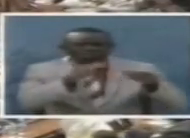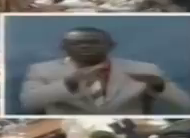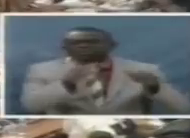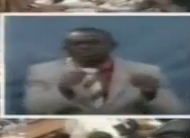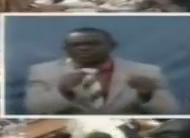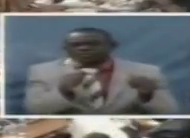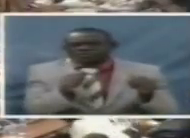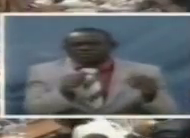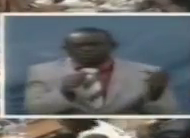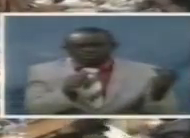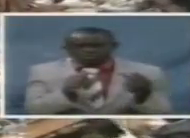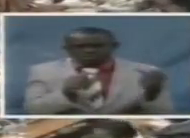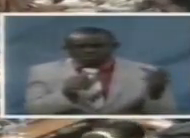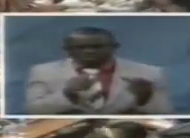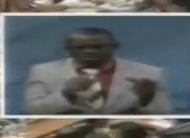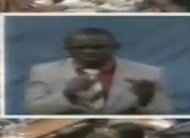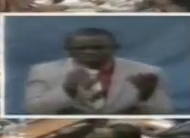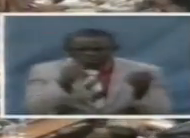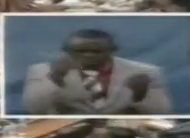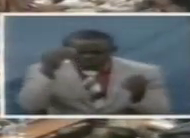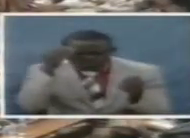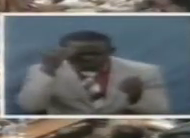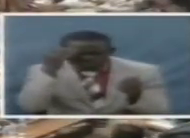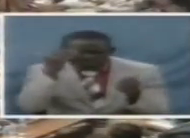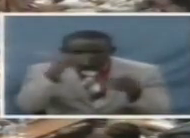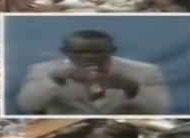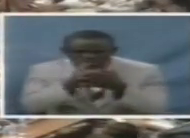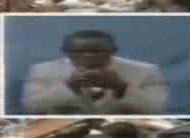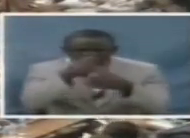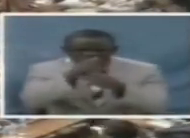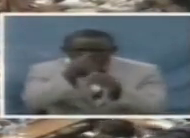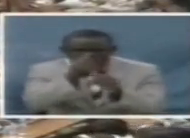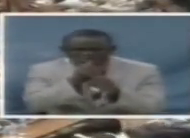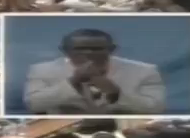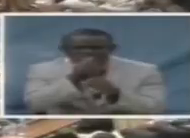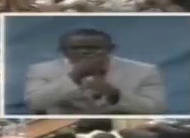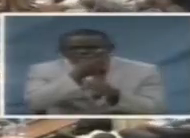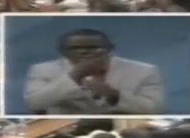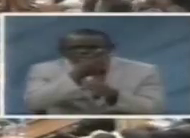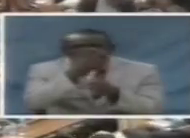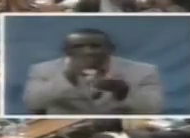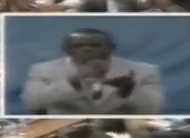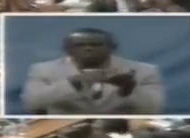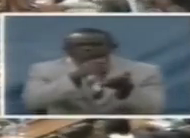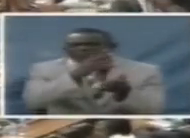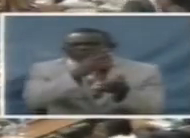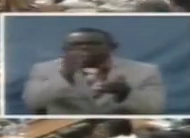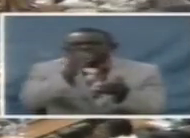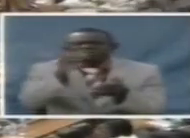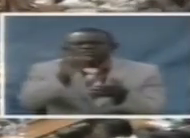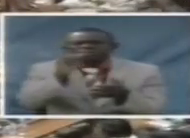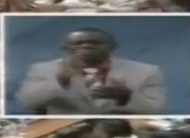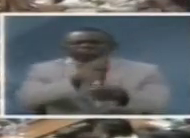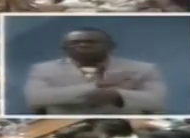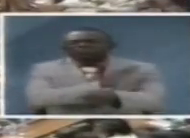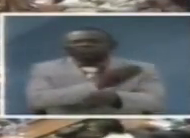preliminary financing arrangements for the development of the 2,400 megawatt Batoka hydro